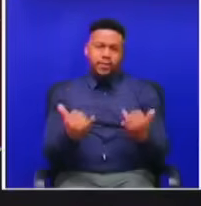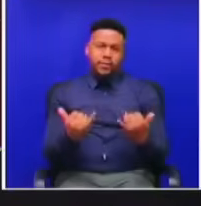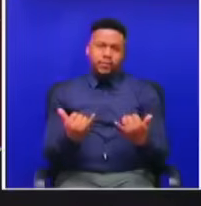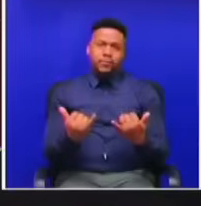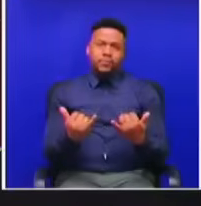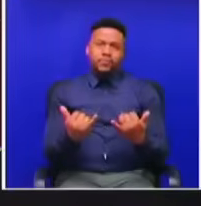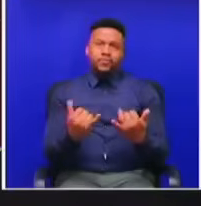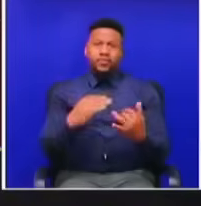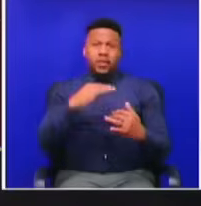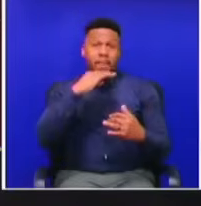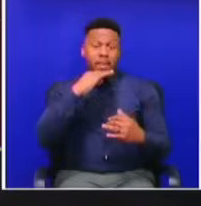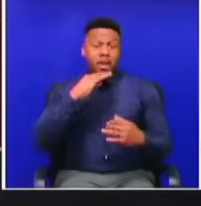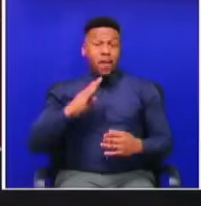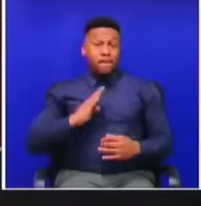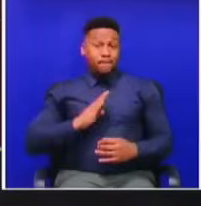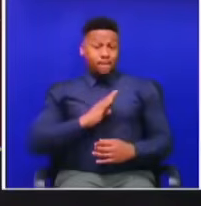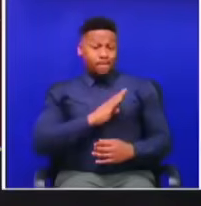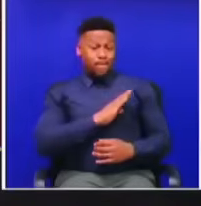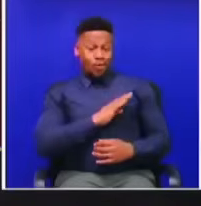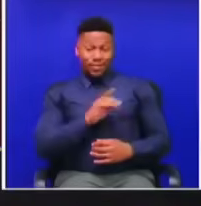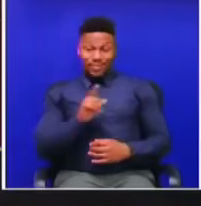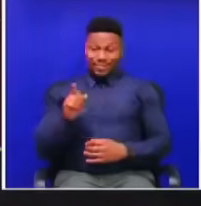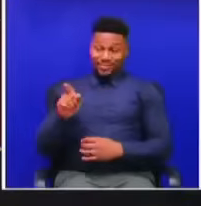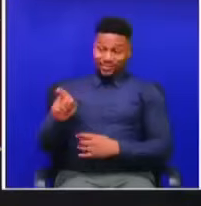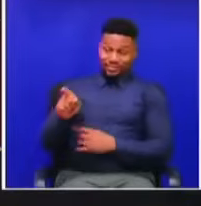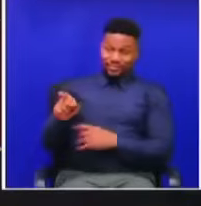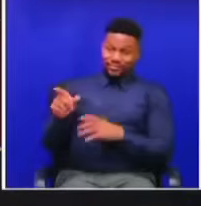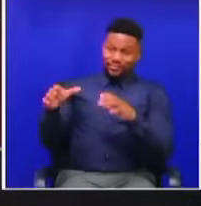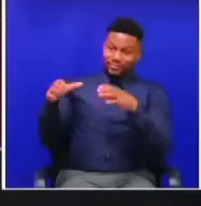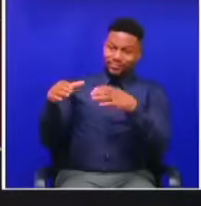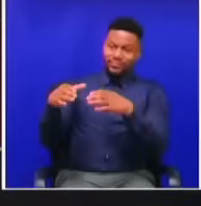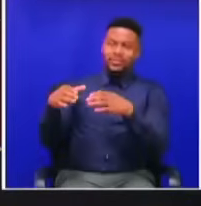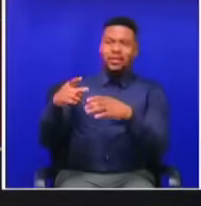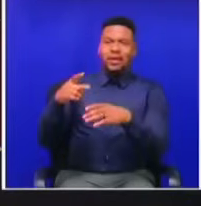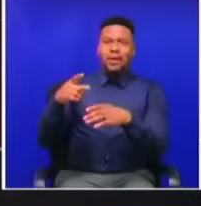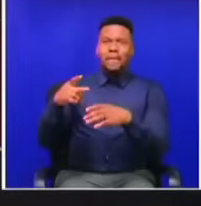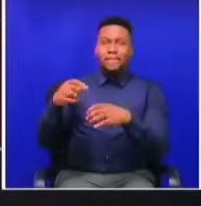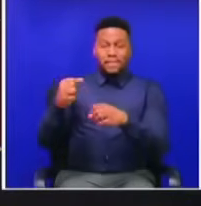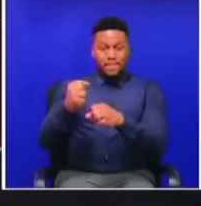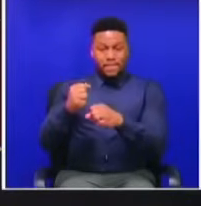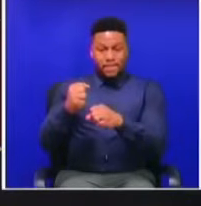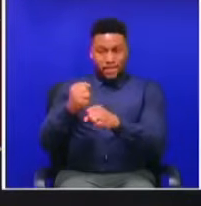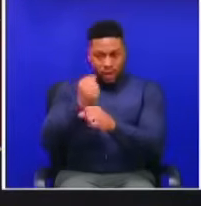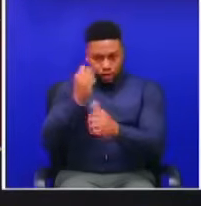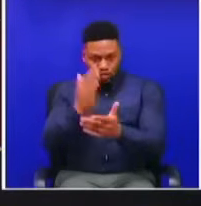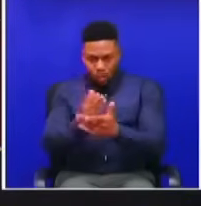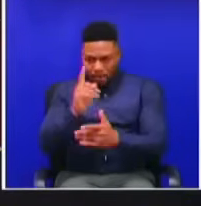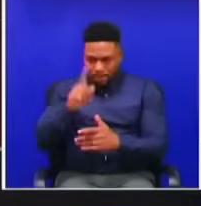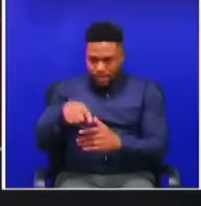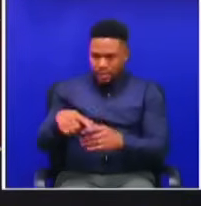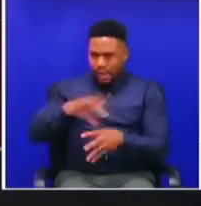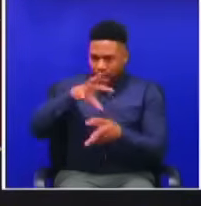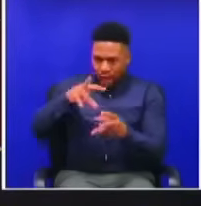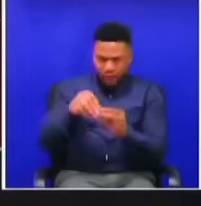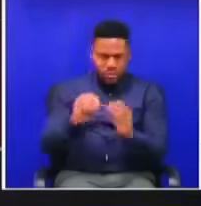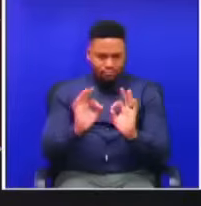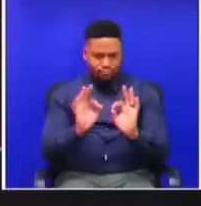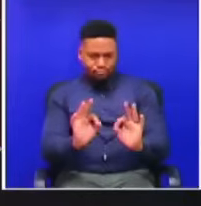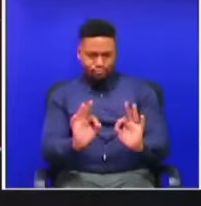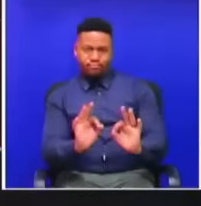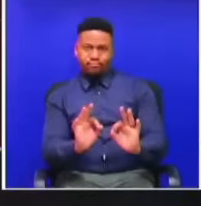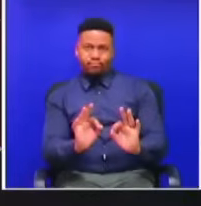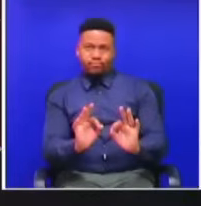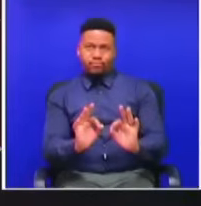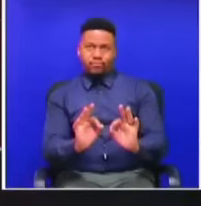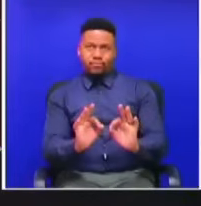must ensure that everything is well aligned, themselves as the people who are responsible